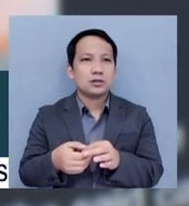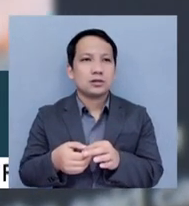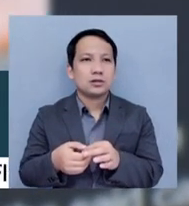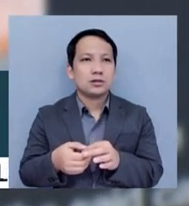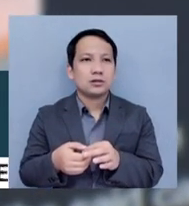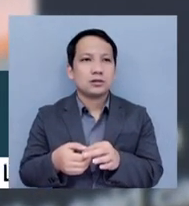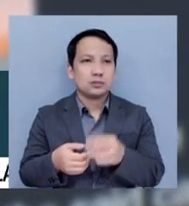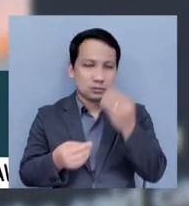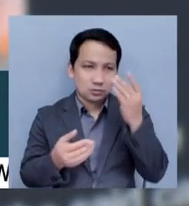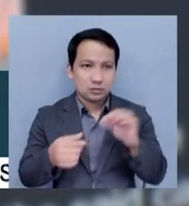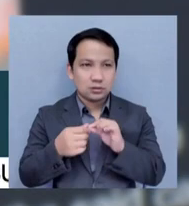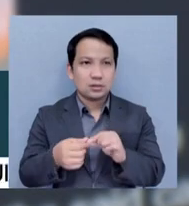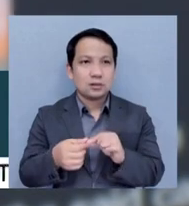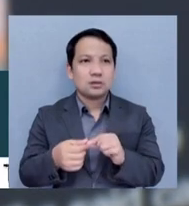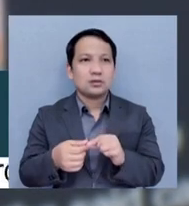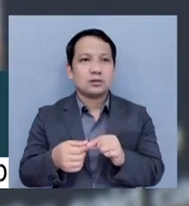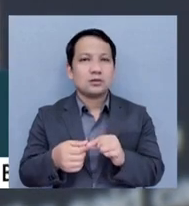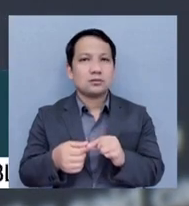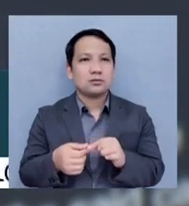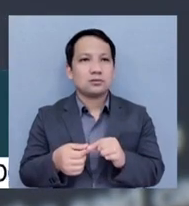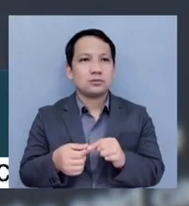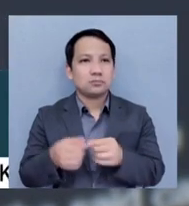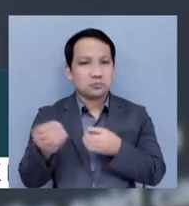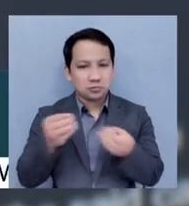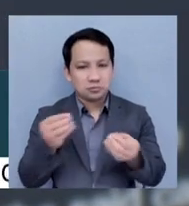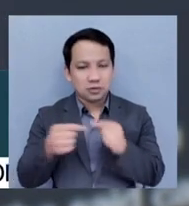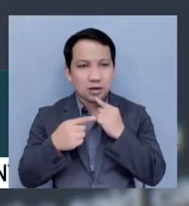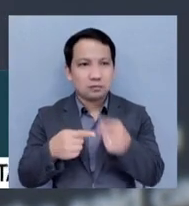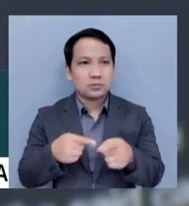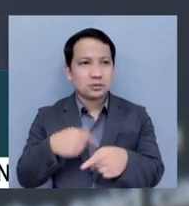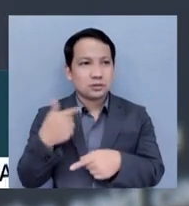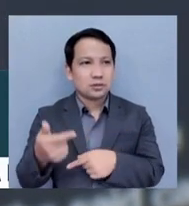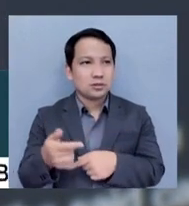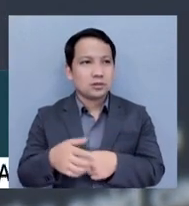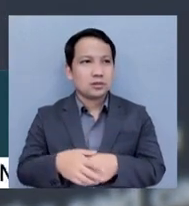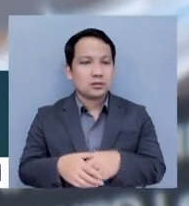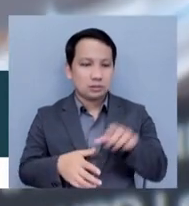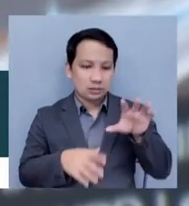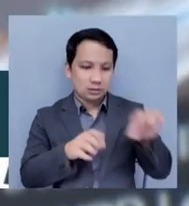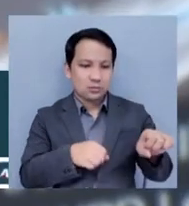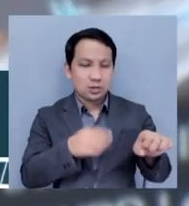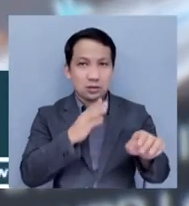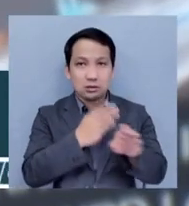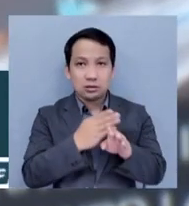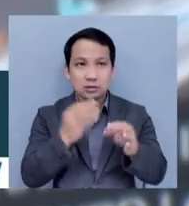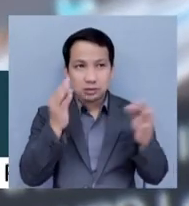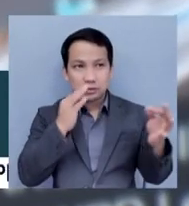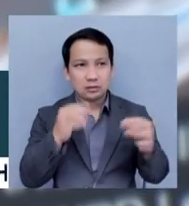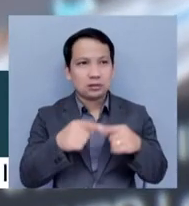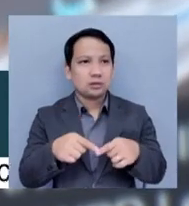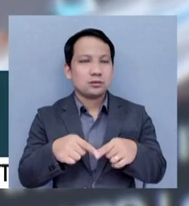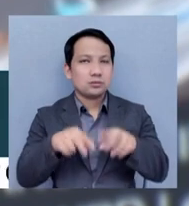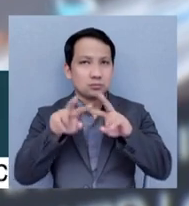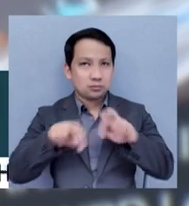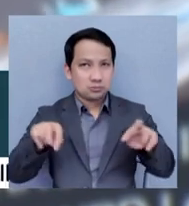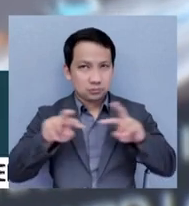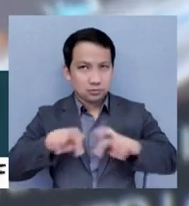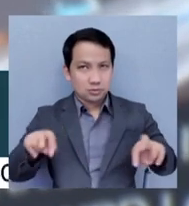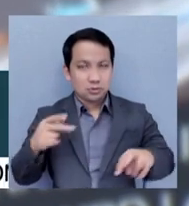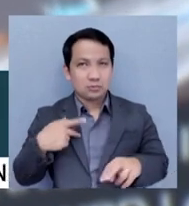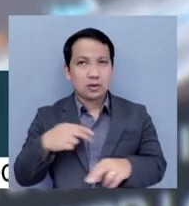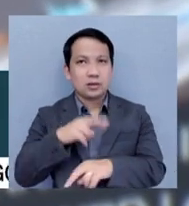sinasabi, bypass operation ang kwan, kaya siya nahuli. We are investigating that sa